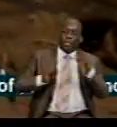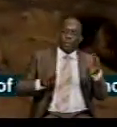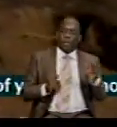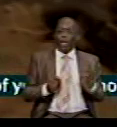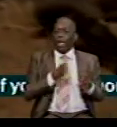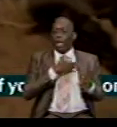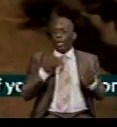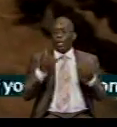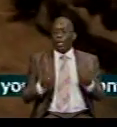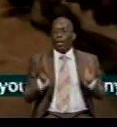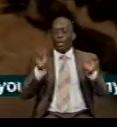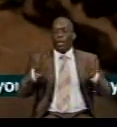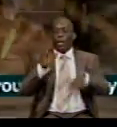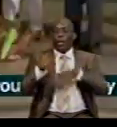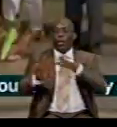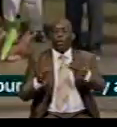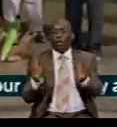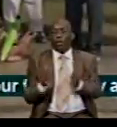your crutches? Yes. Let's see.